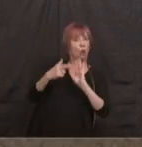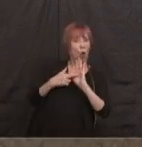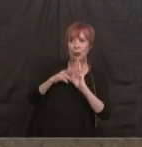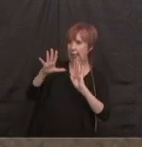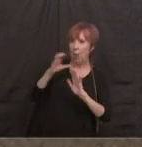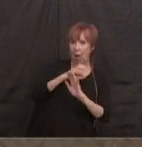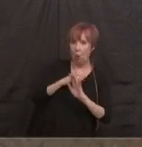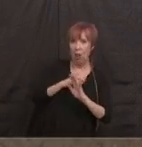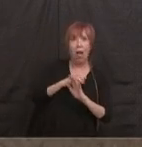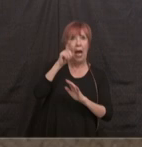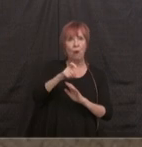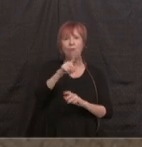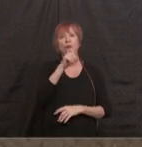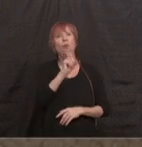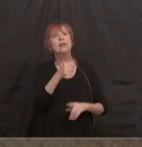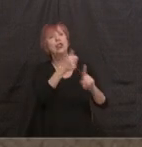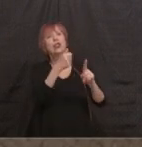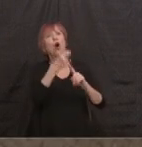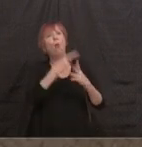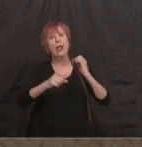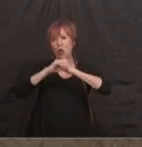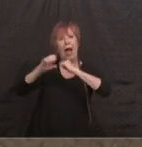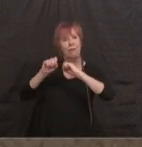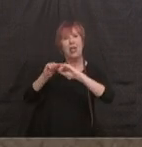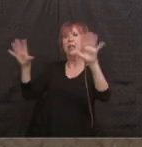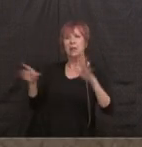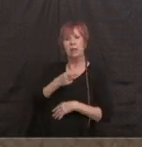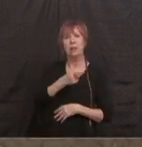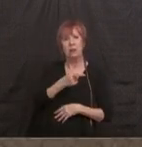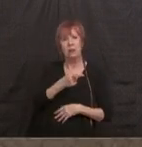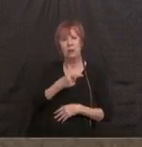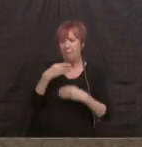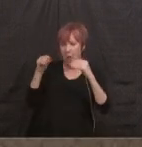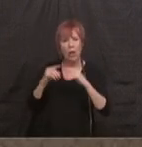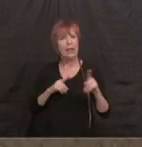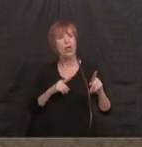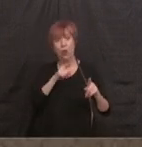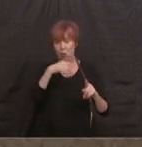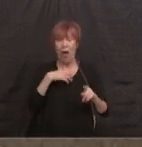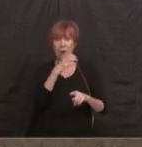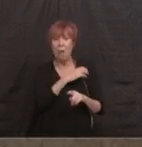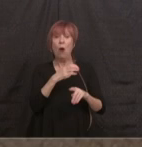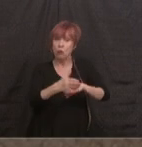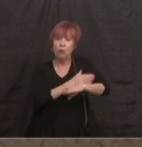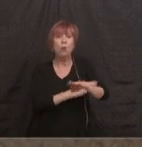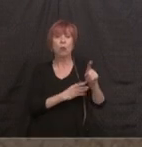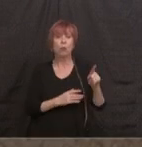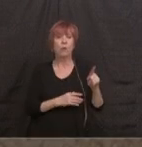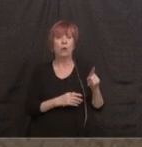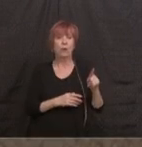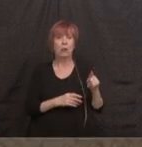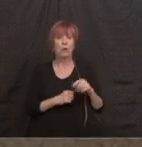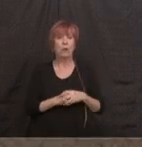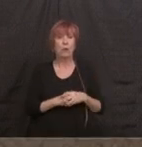to question what you're putting out there with regard to advertising and marketing. You have the power to do something better with that and with regard